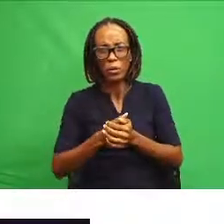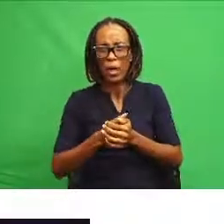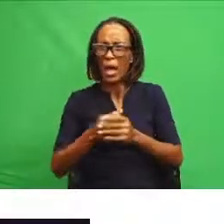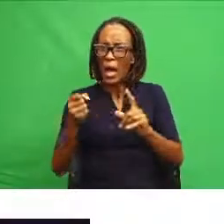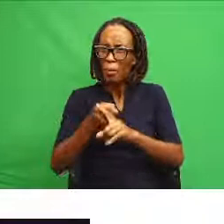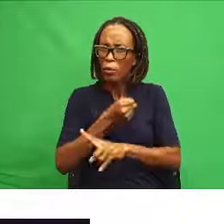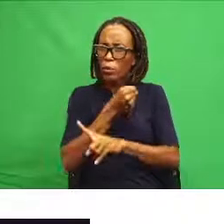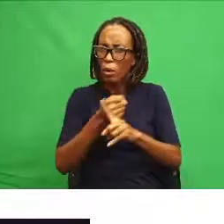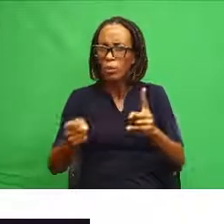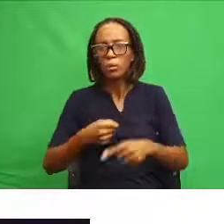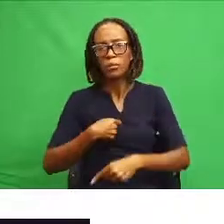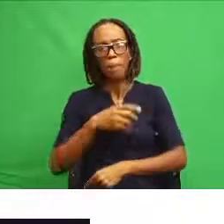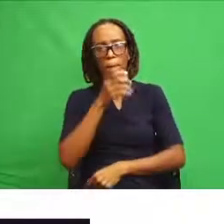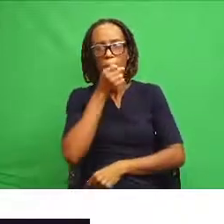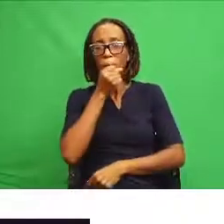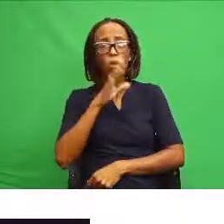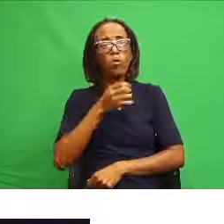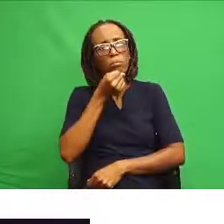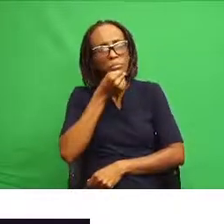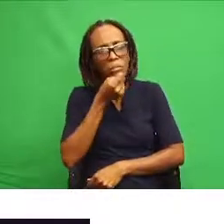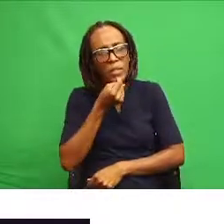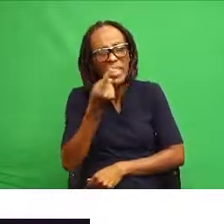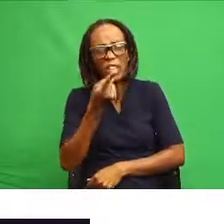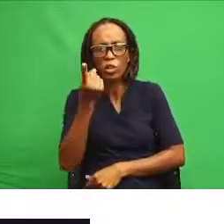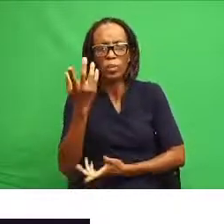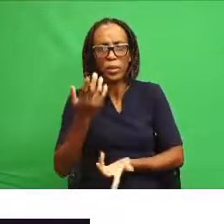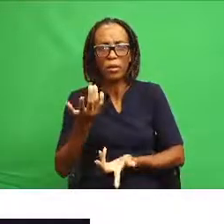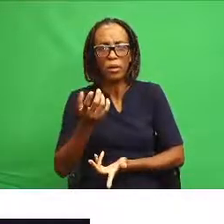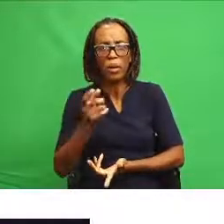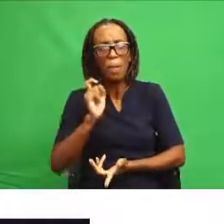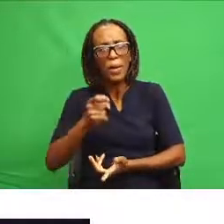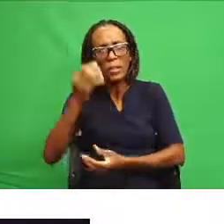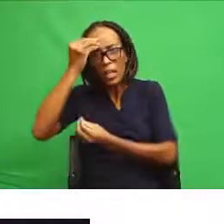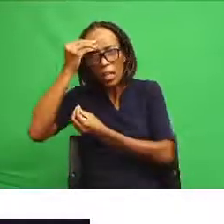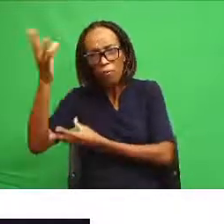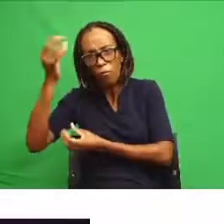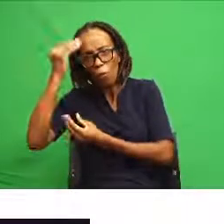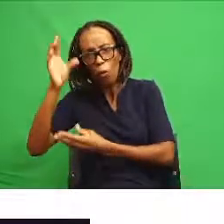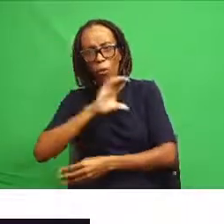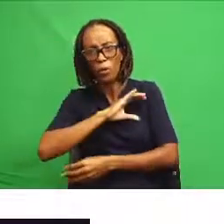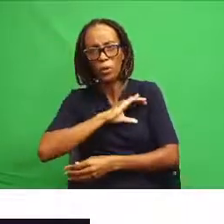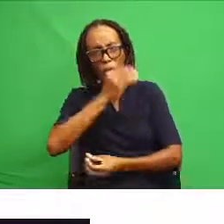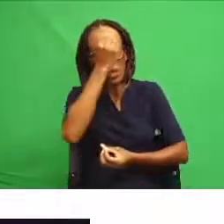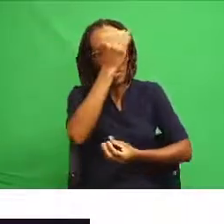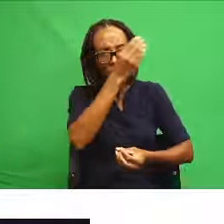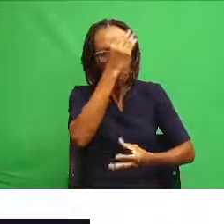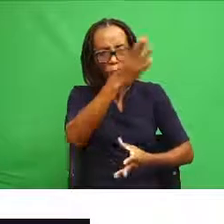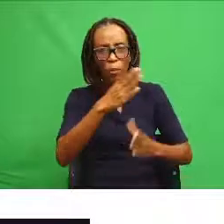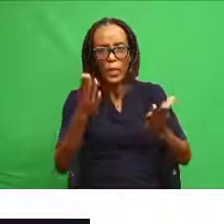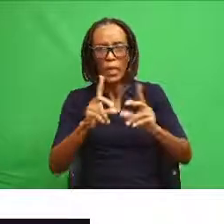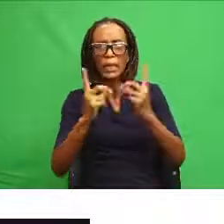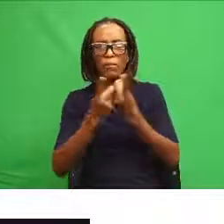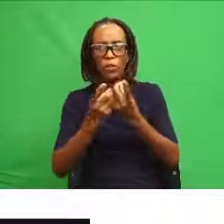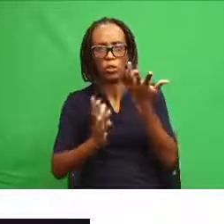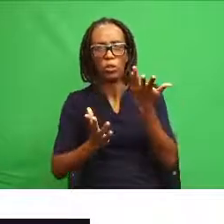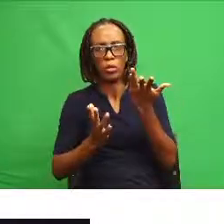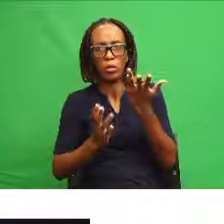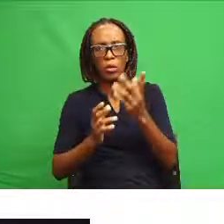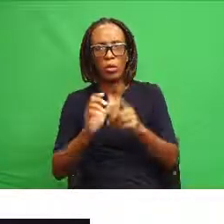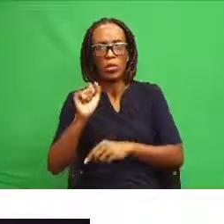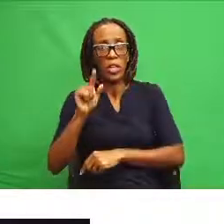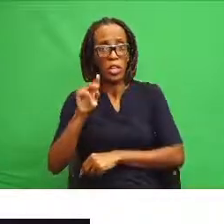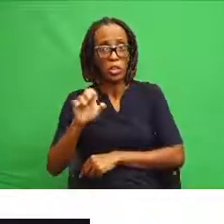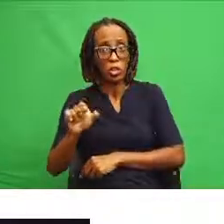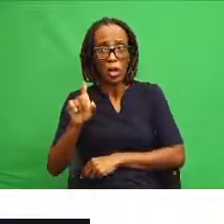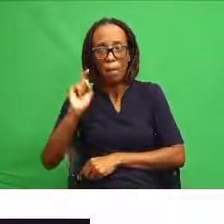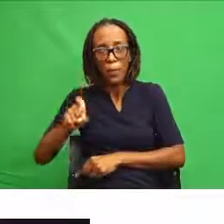abused, say something. Don't hesitate to report the warning signs of elder abuse in your homes and